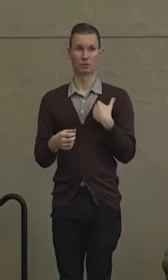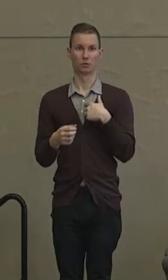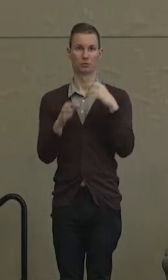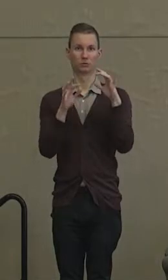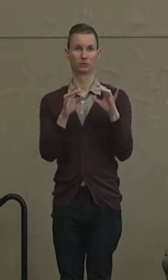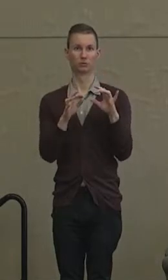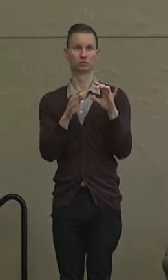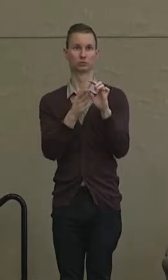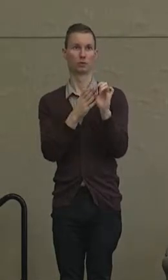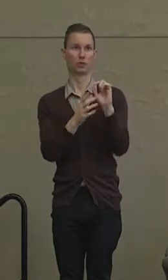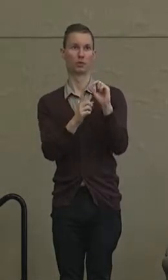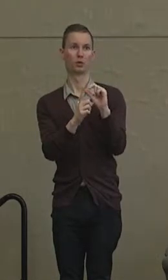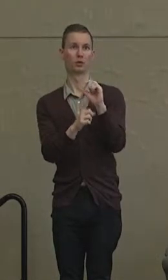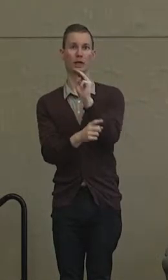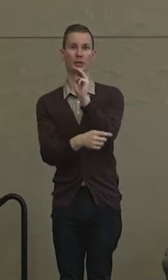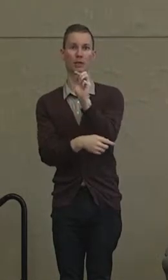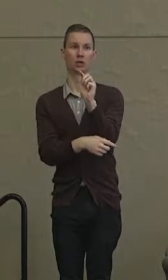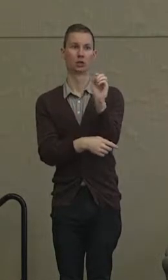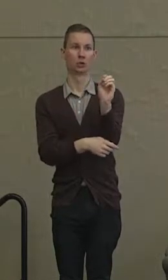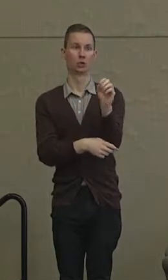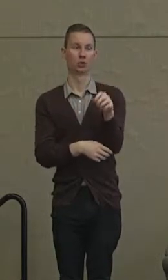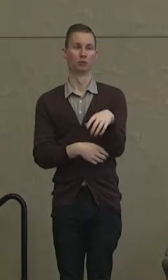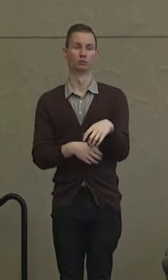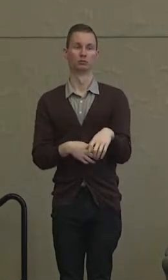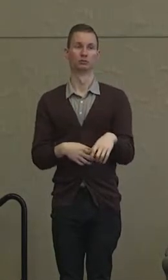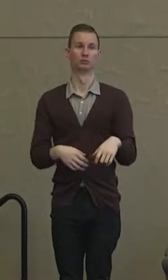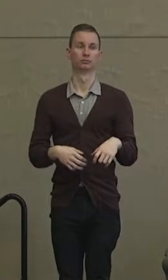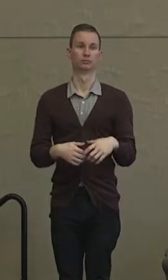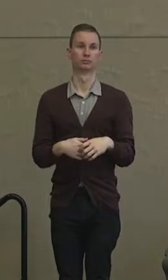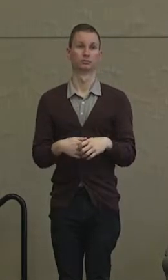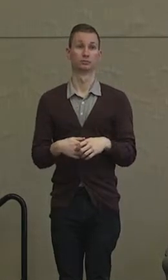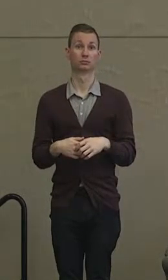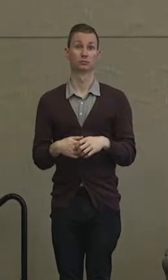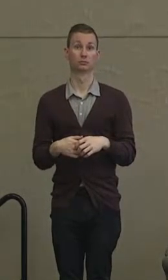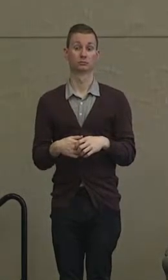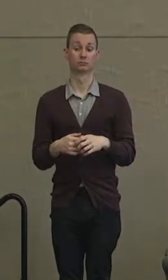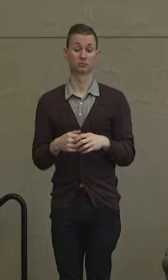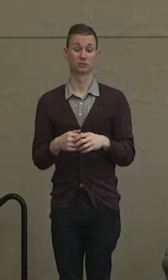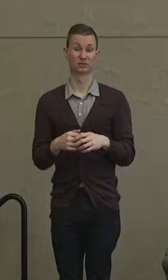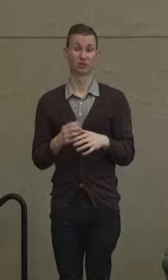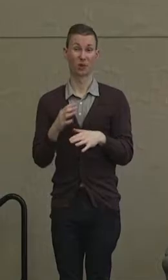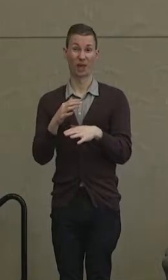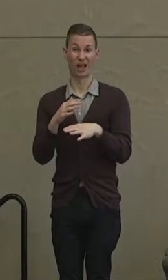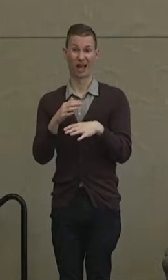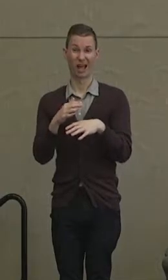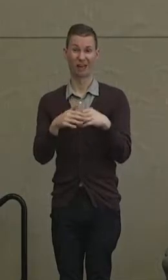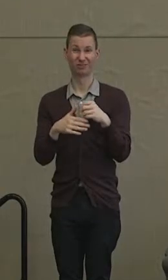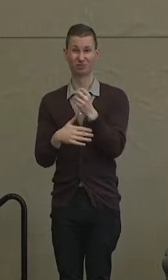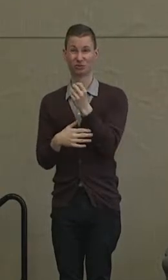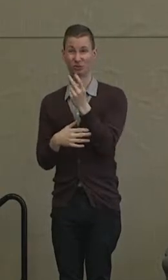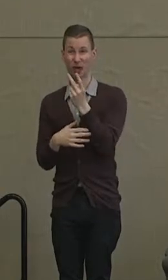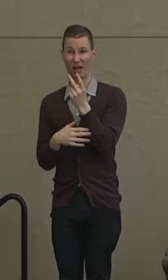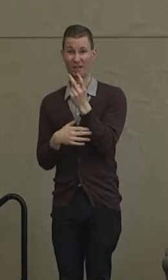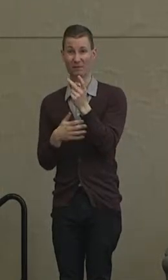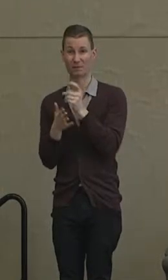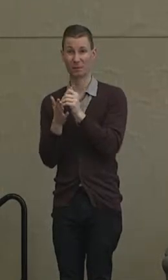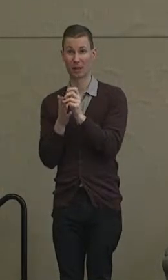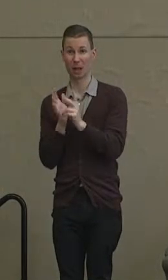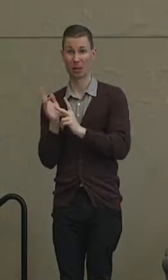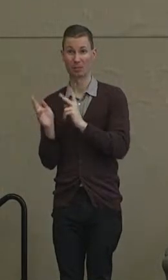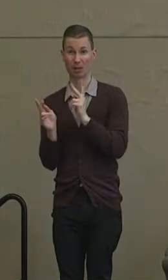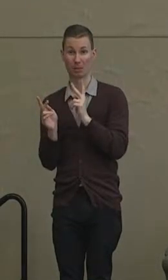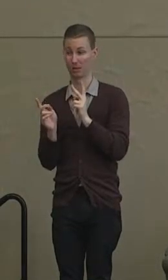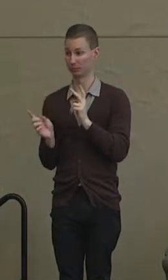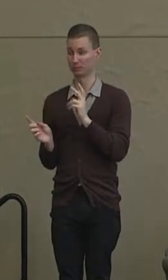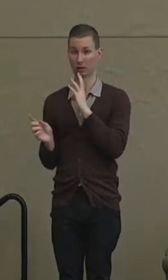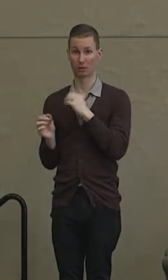Too, right? And that's the of the 12 million people that Beth was talking about